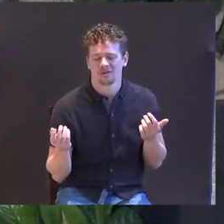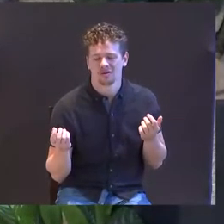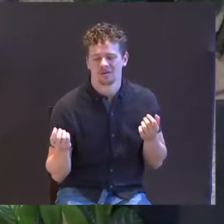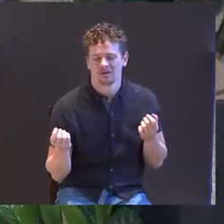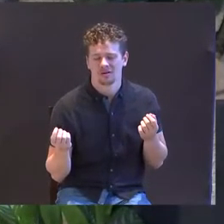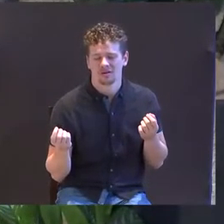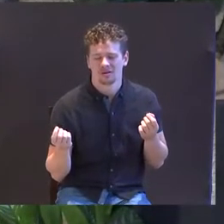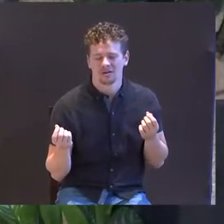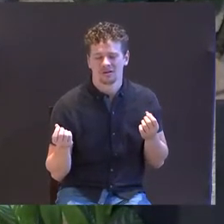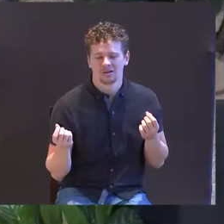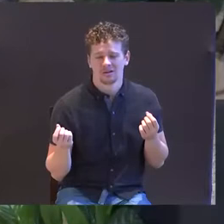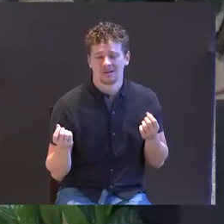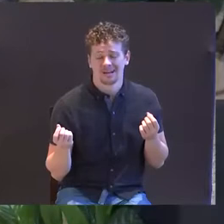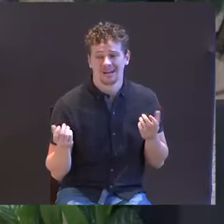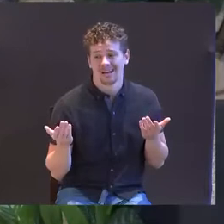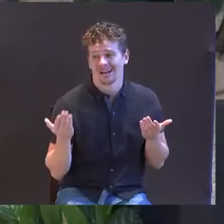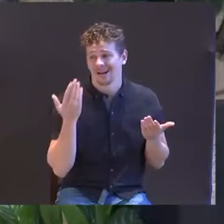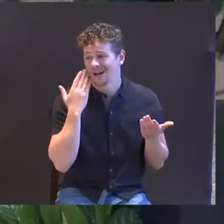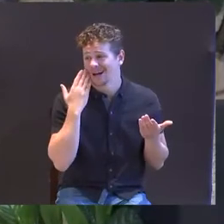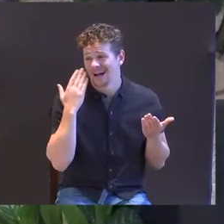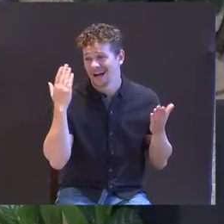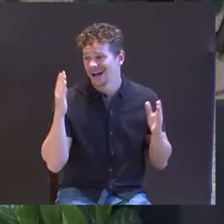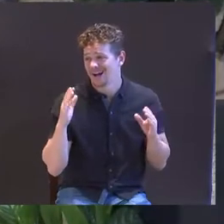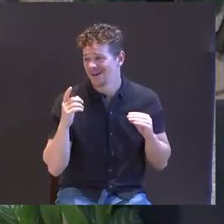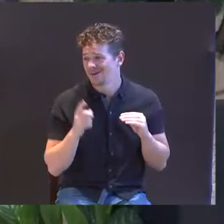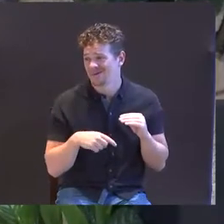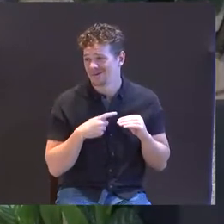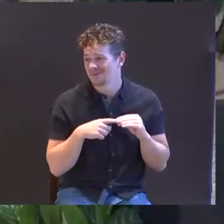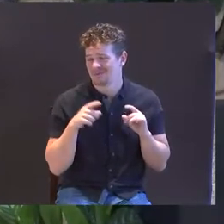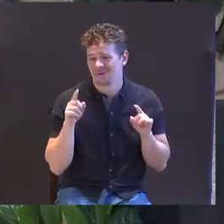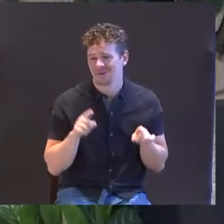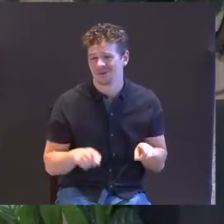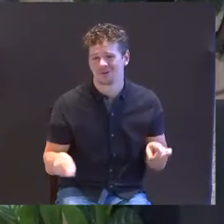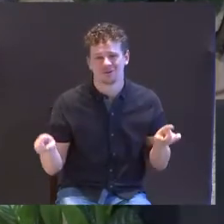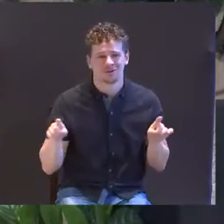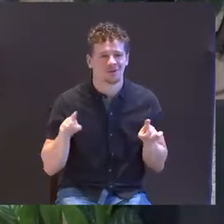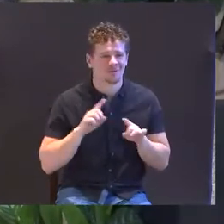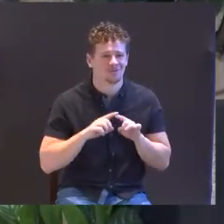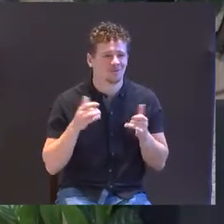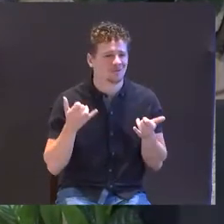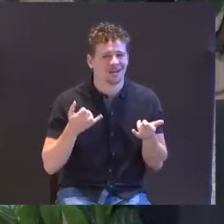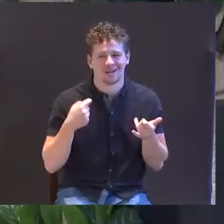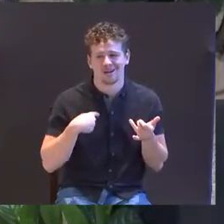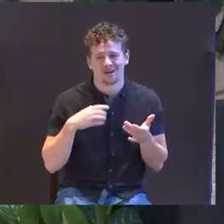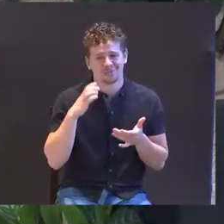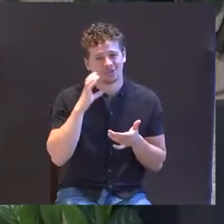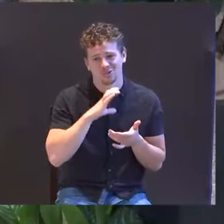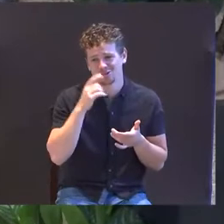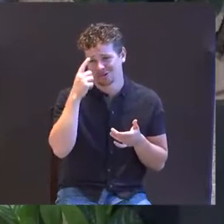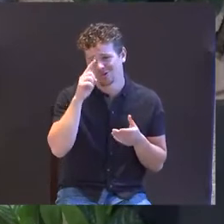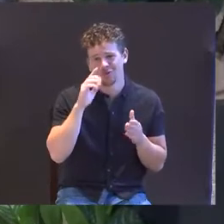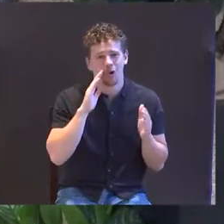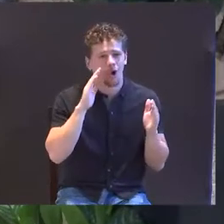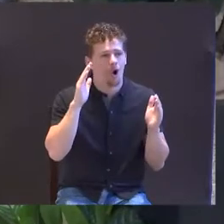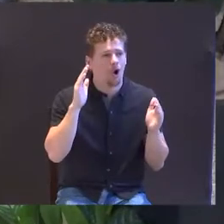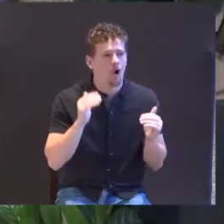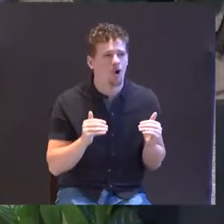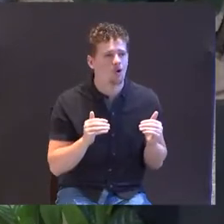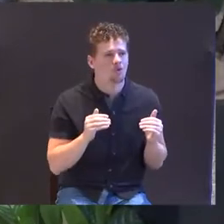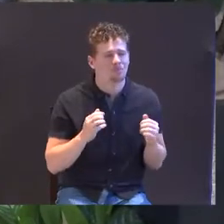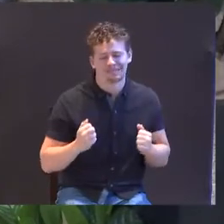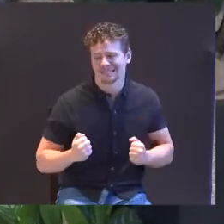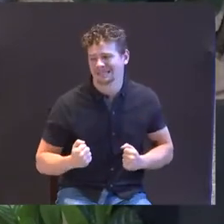And I don't know about you, but I look for these places that I can get hope, that I can be